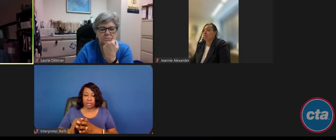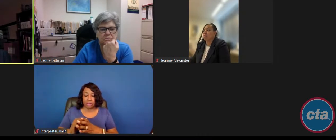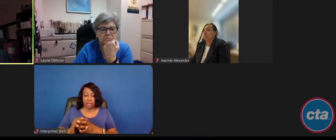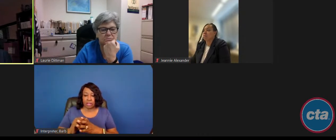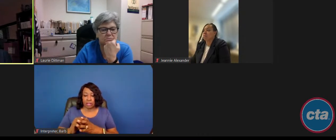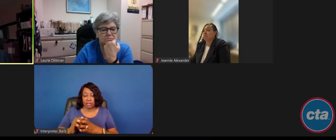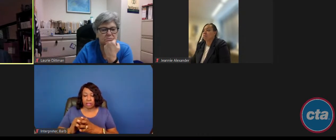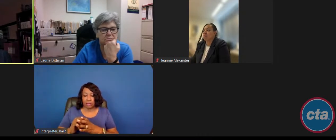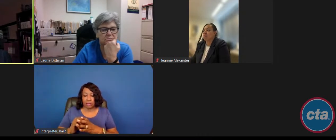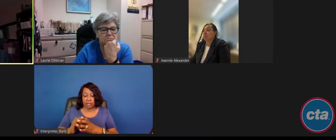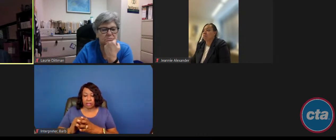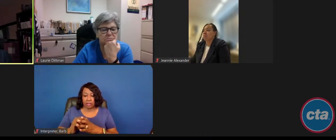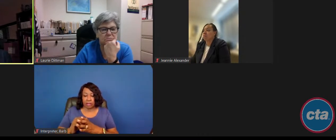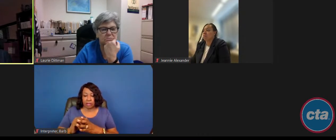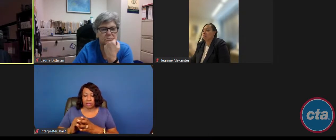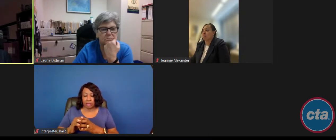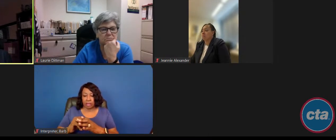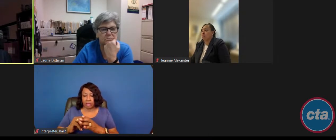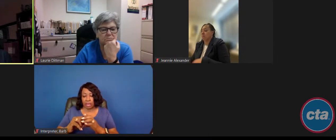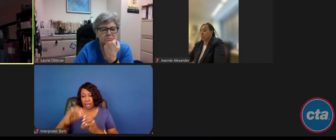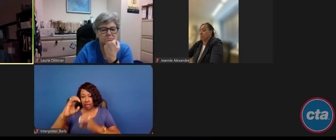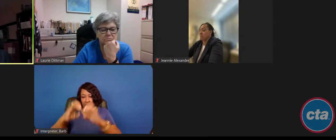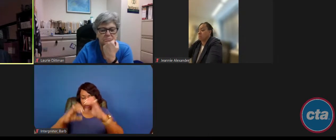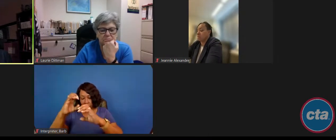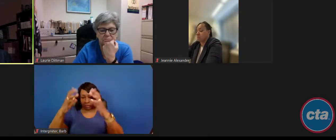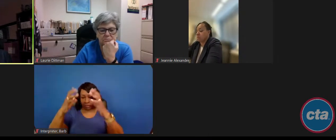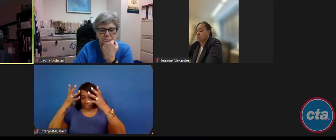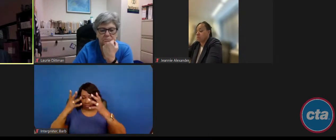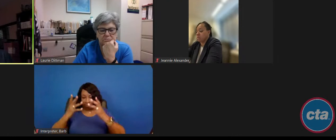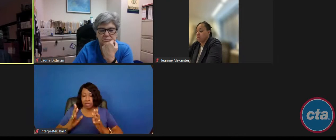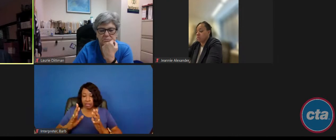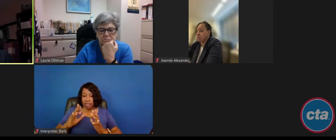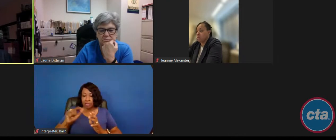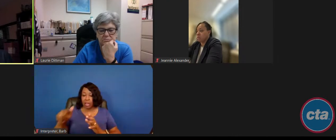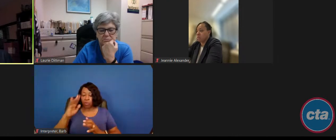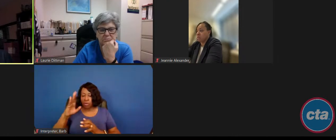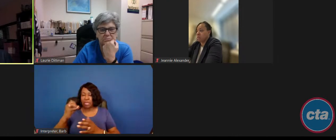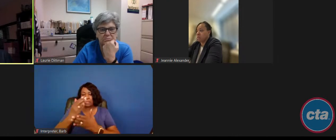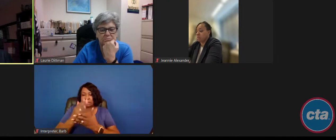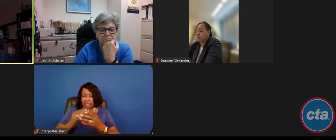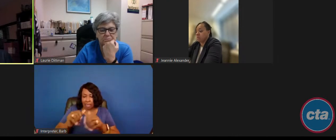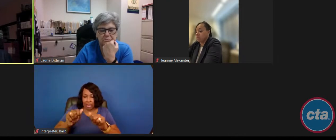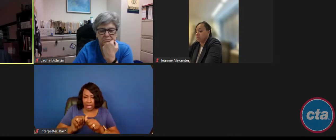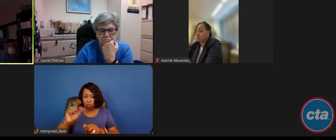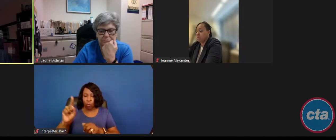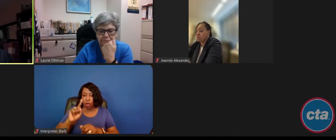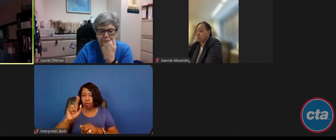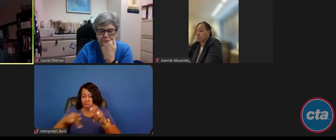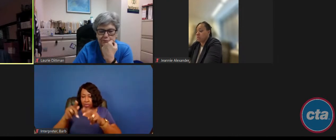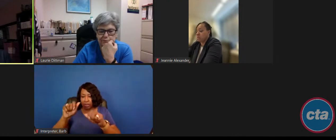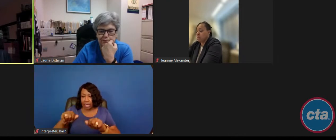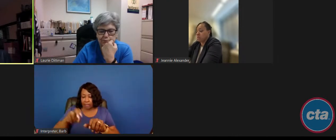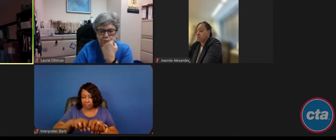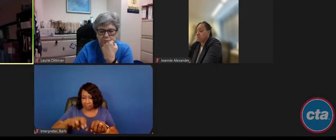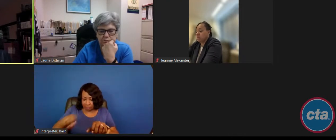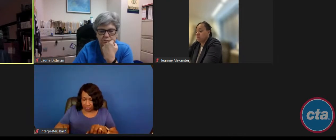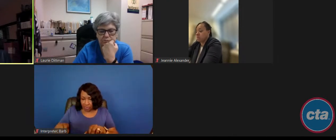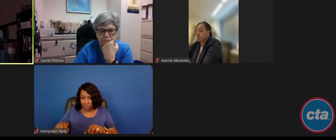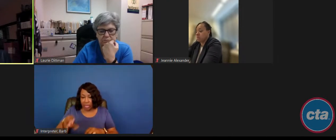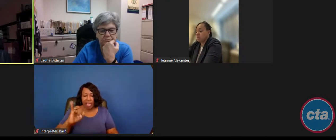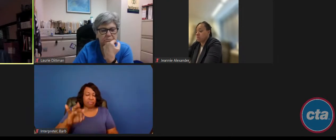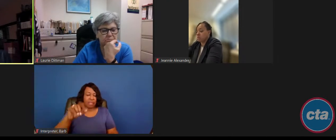there will still be some loading zones in the area where people could be dropped off if need be, if that's what they